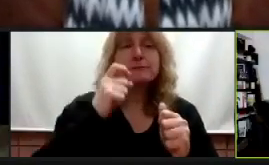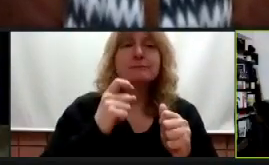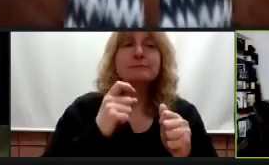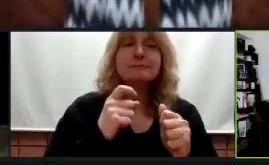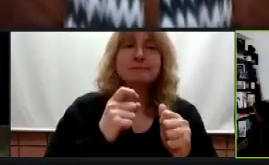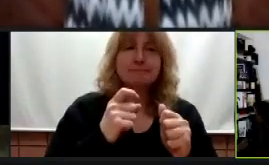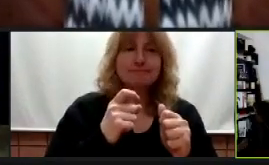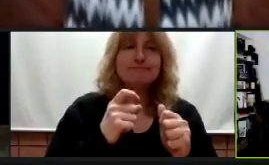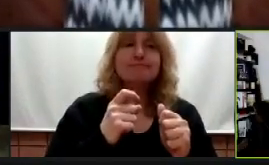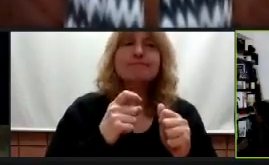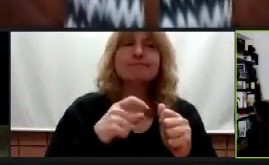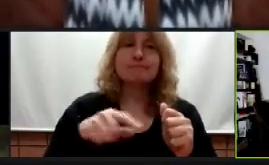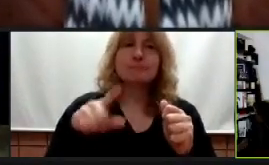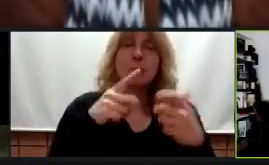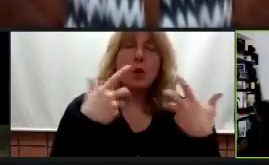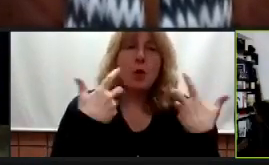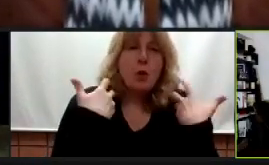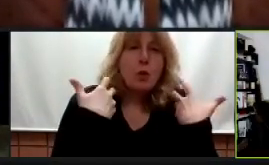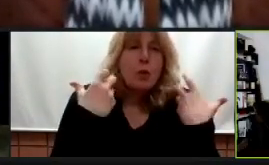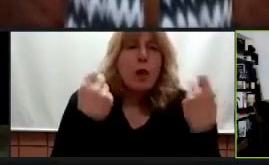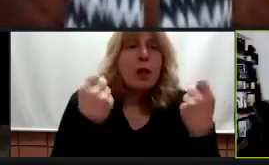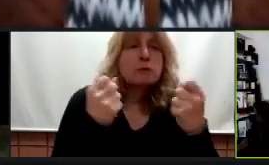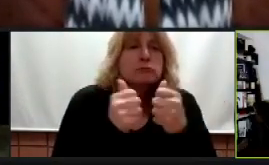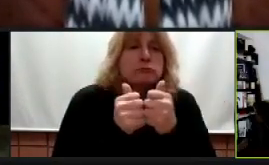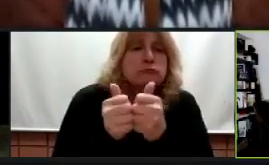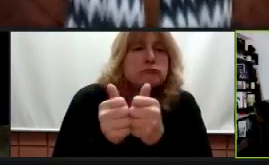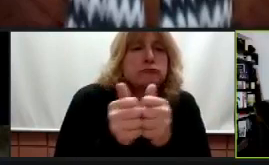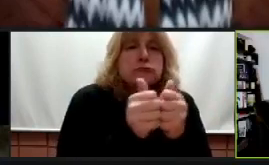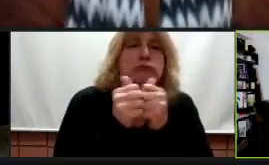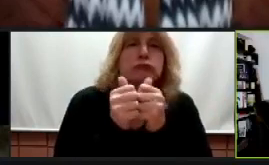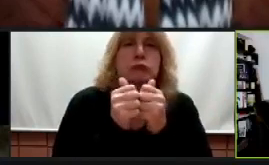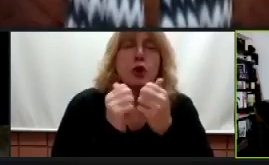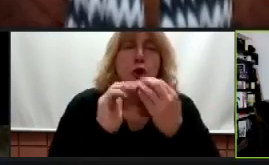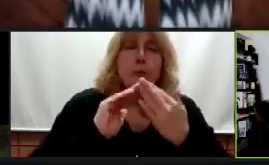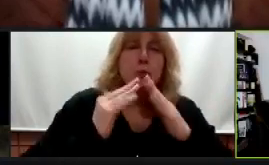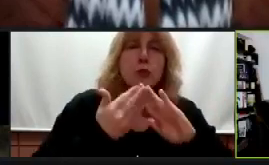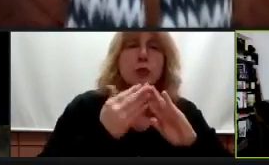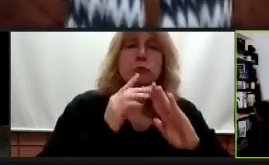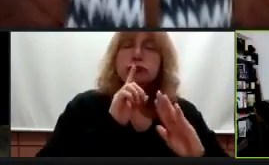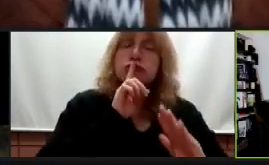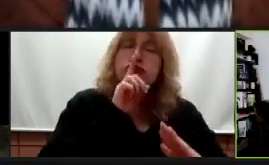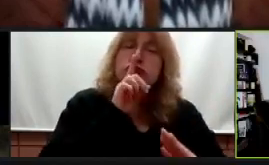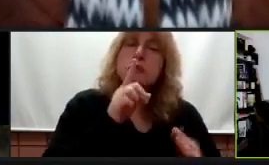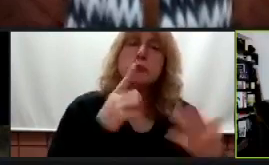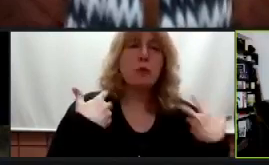You are well and together we as a community are well.